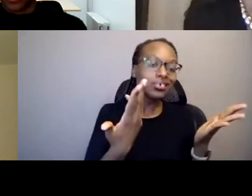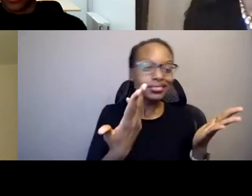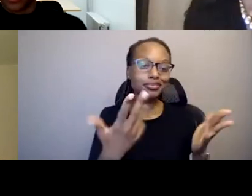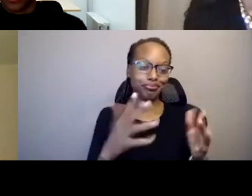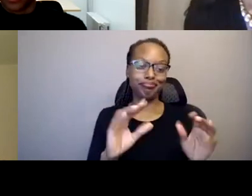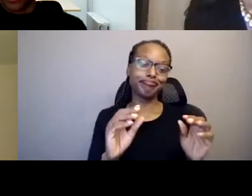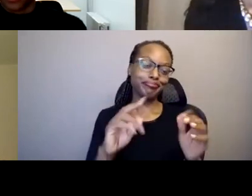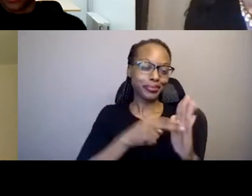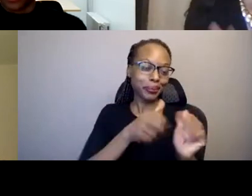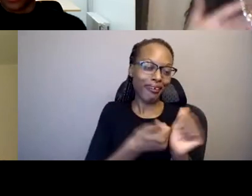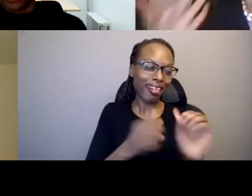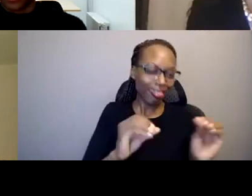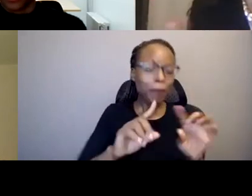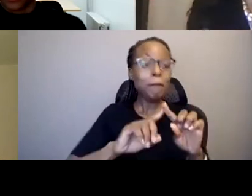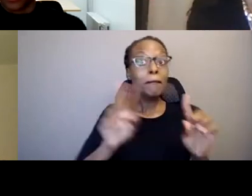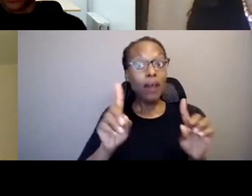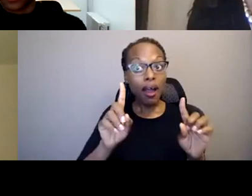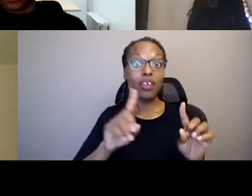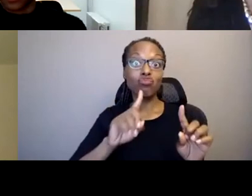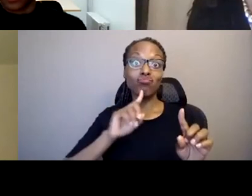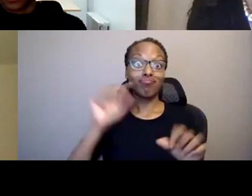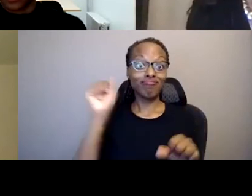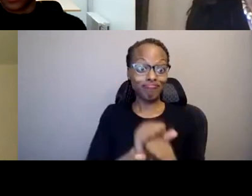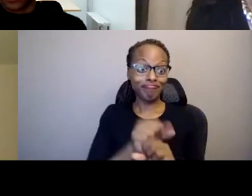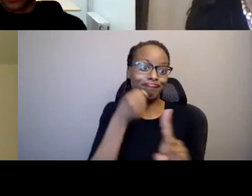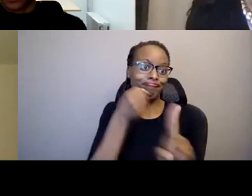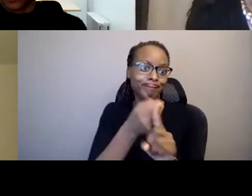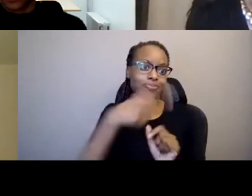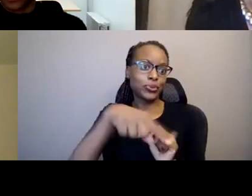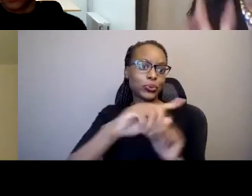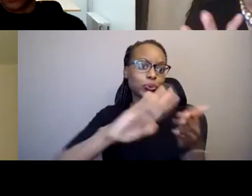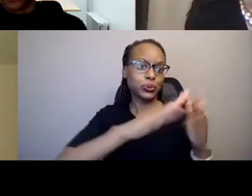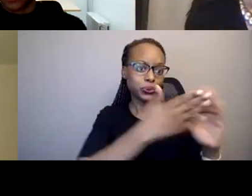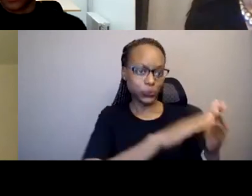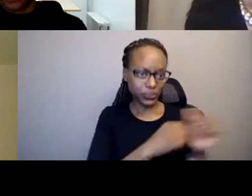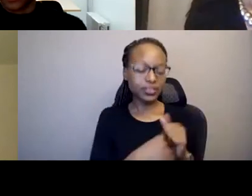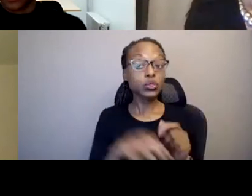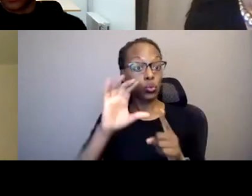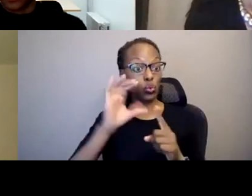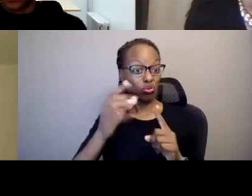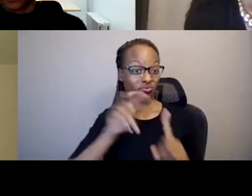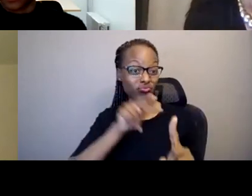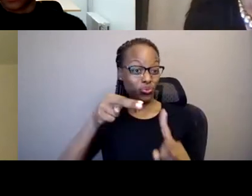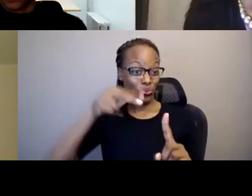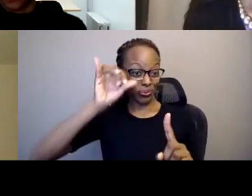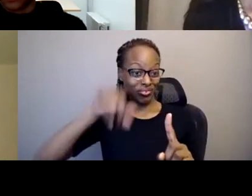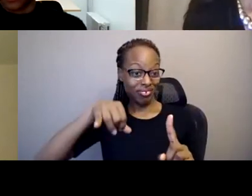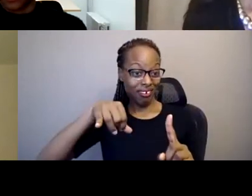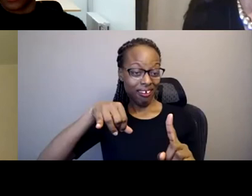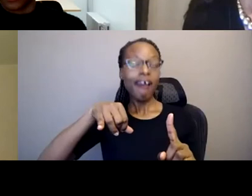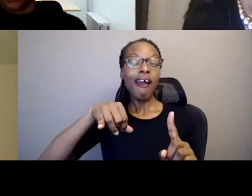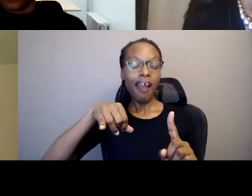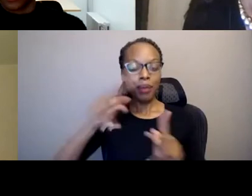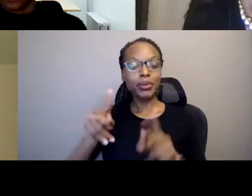witnessing today, for people due to racism. So, indeed, cultural views such as these have been used to justify oppression throughout